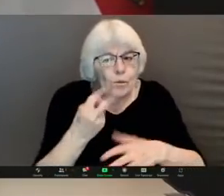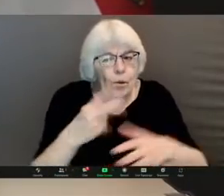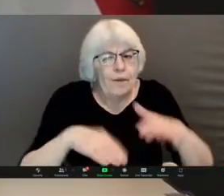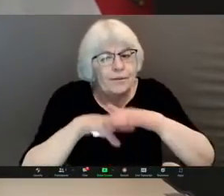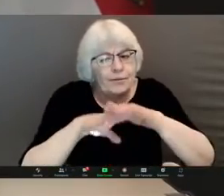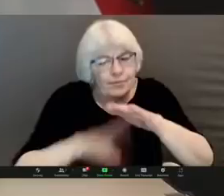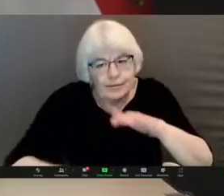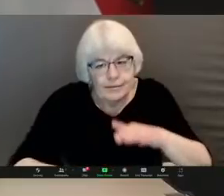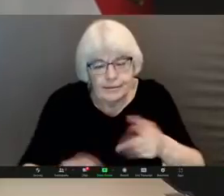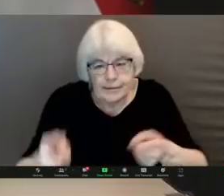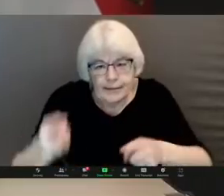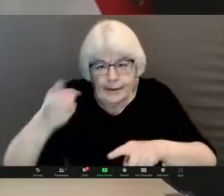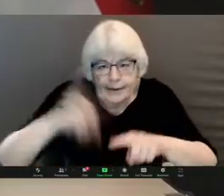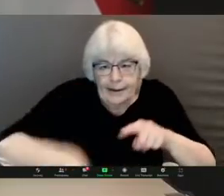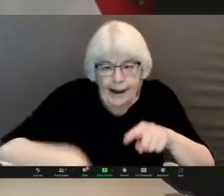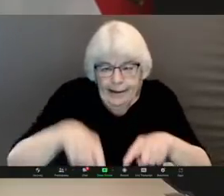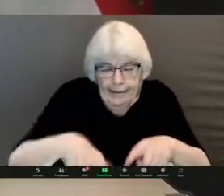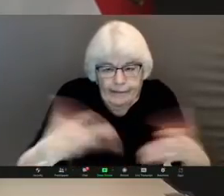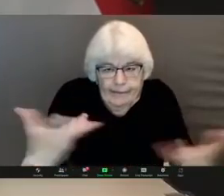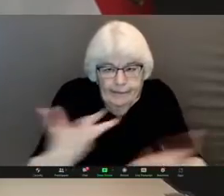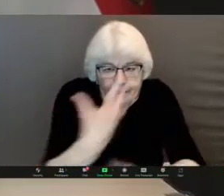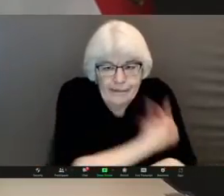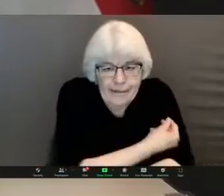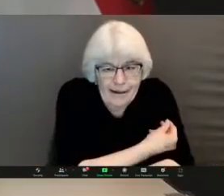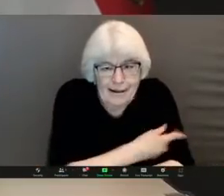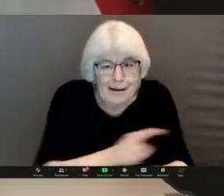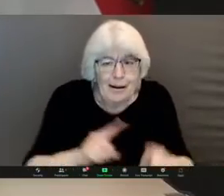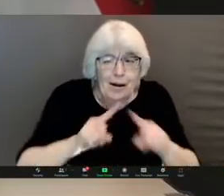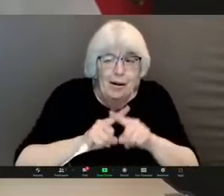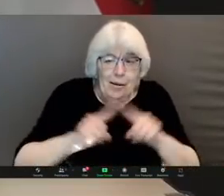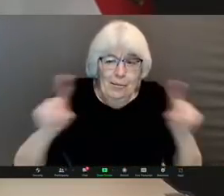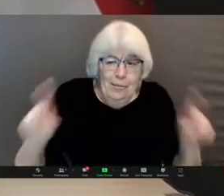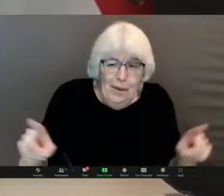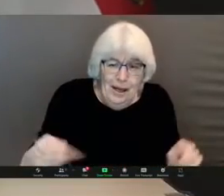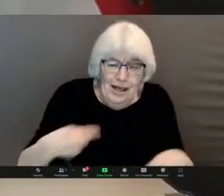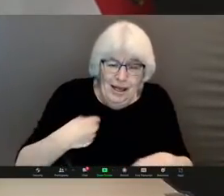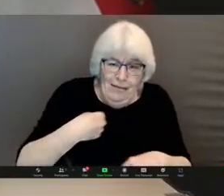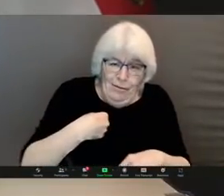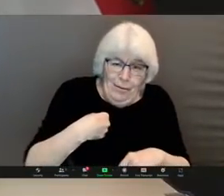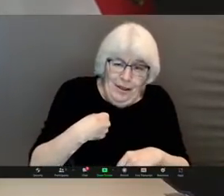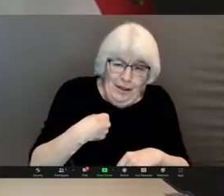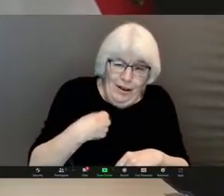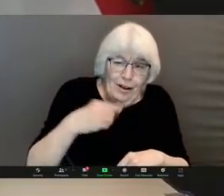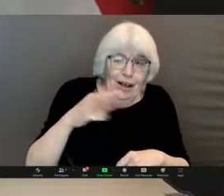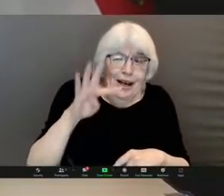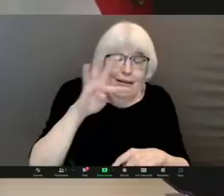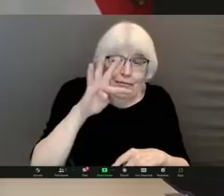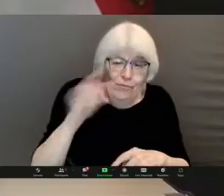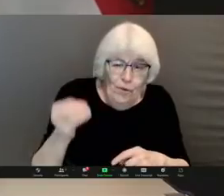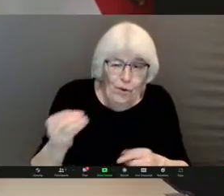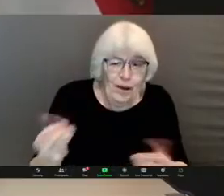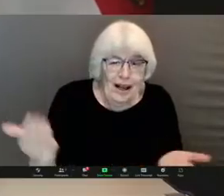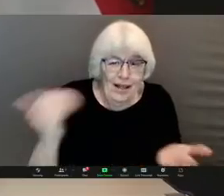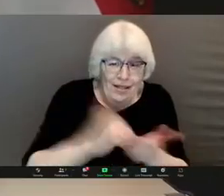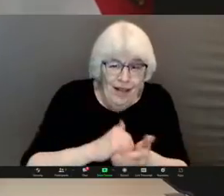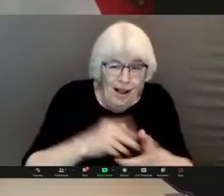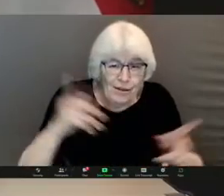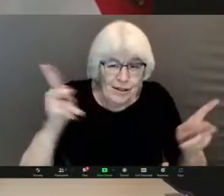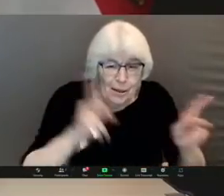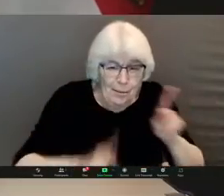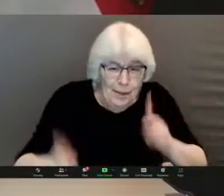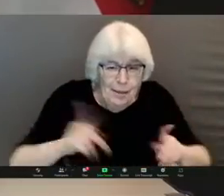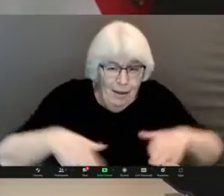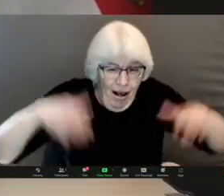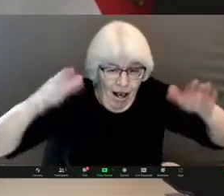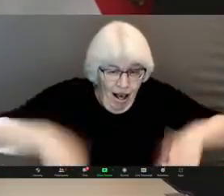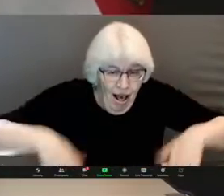normal to me, for having all we've gone through here. So because of that, because there's still a